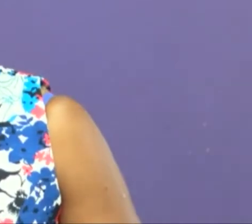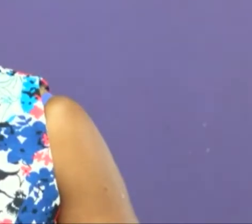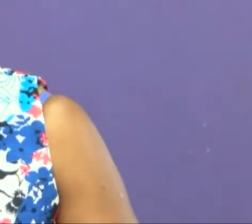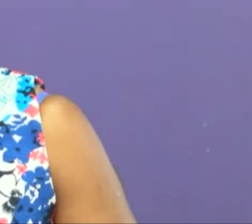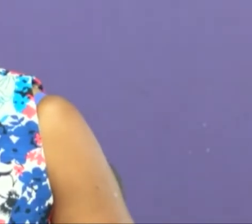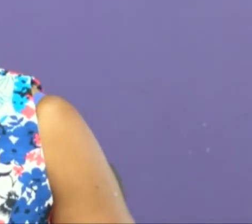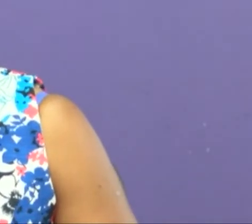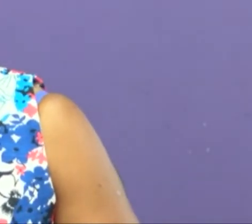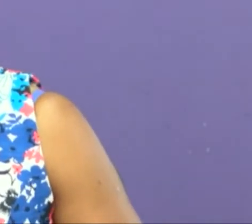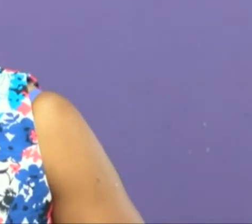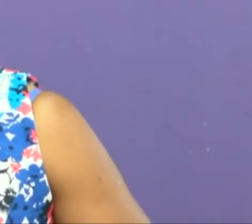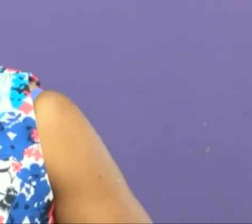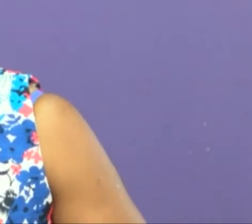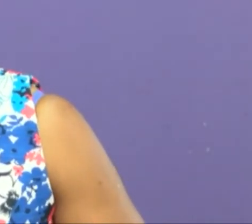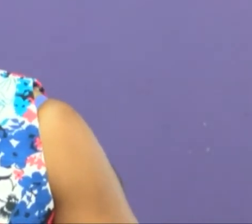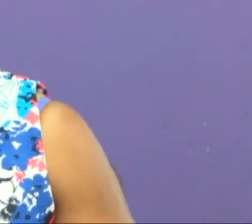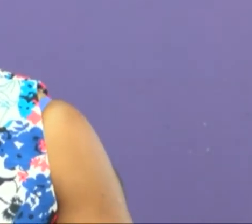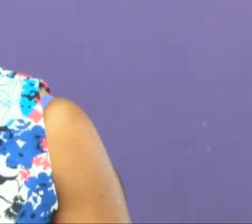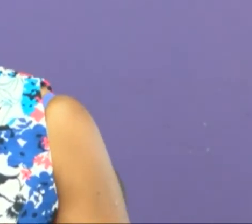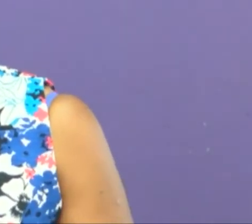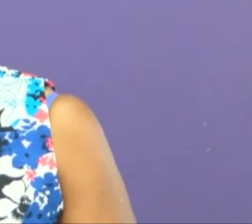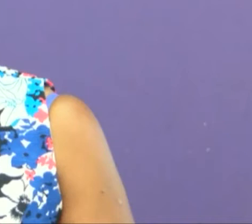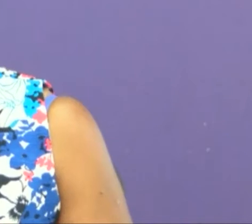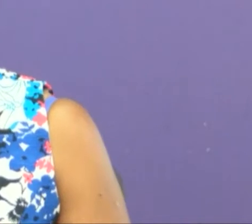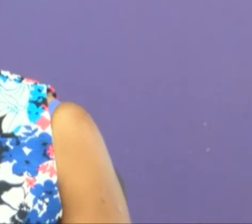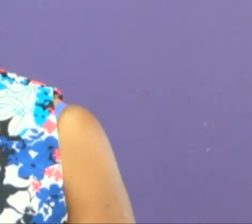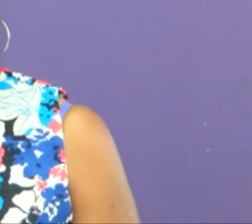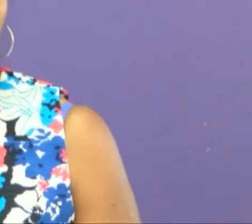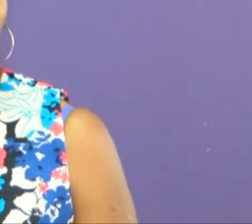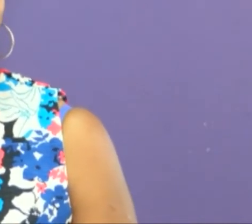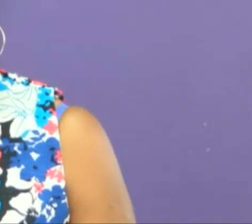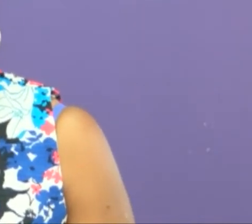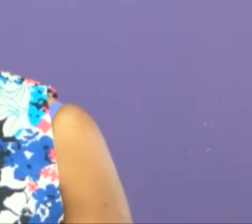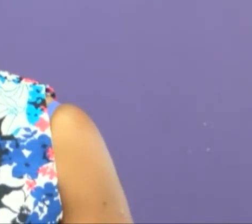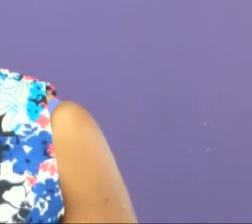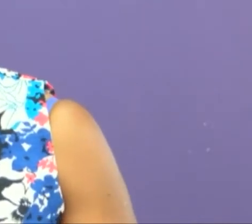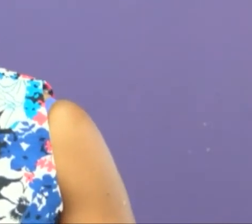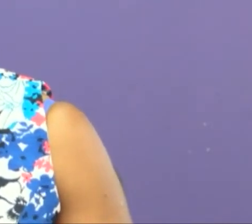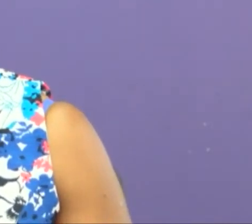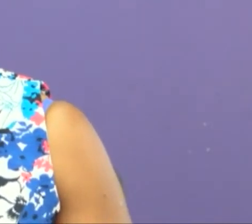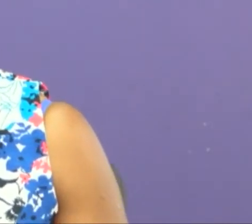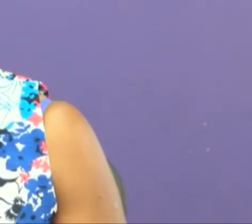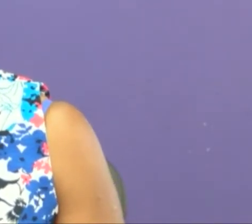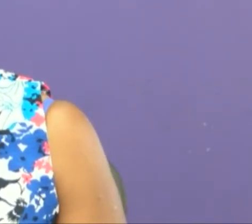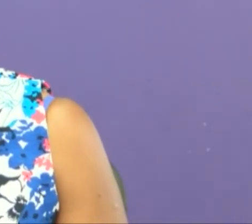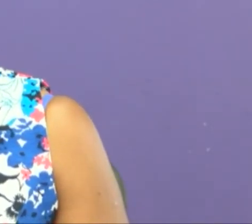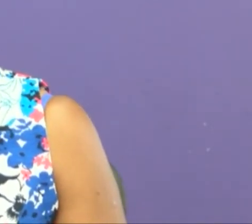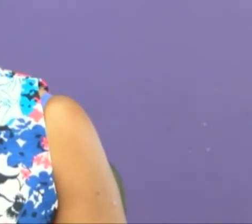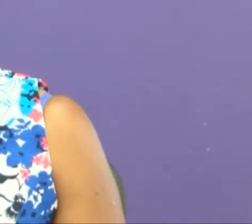The funds from this concert, as I said, will go towards the refurbishment of the 3rd farm block. This is where we're